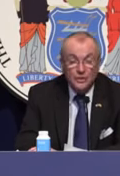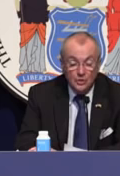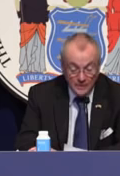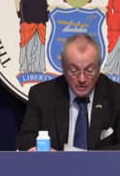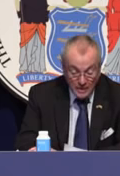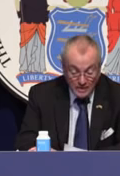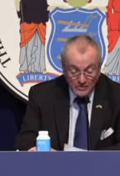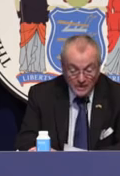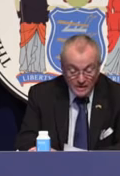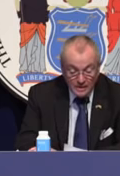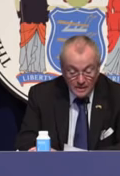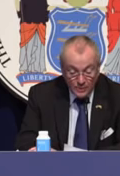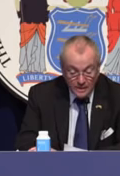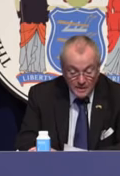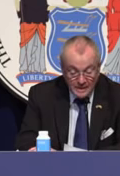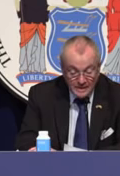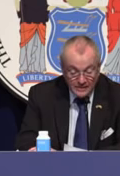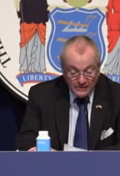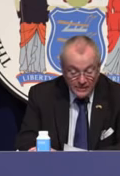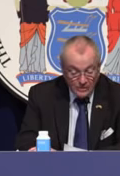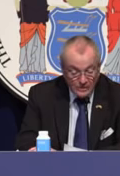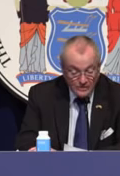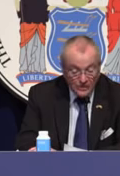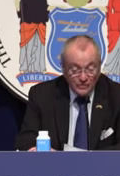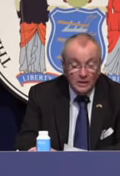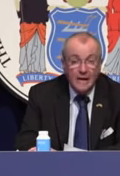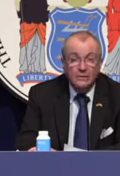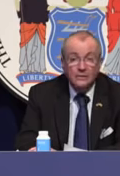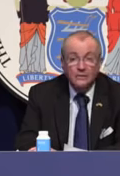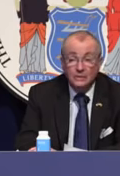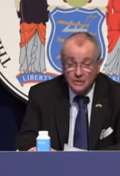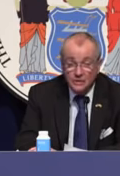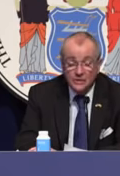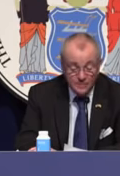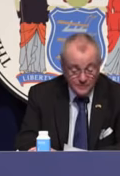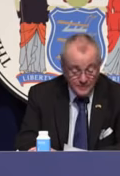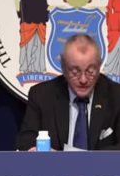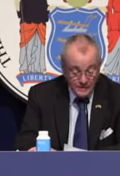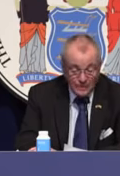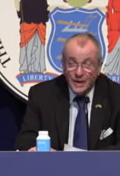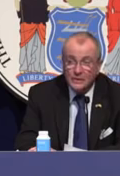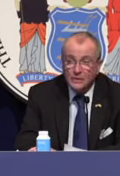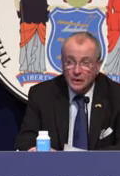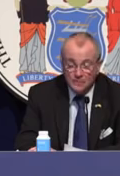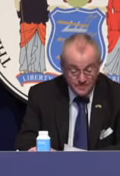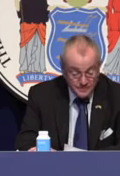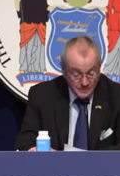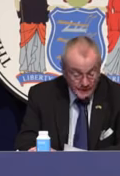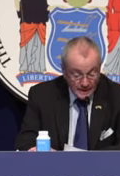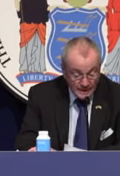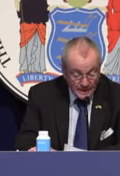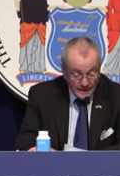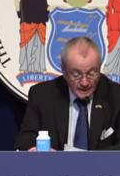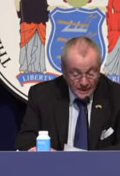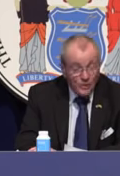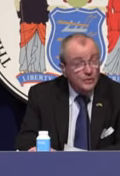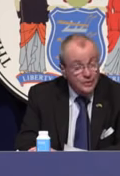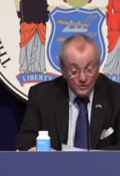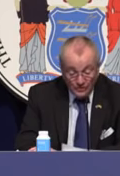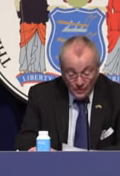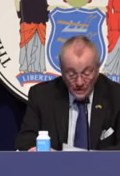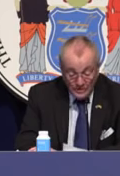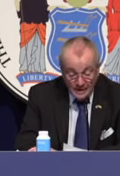to ensuring that our recovery, when it begins in earnest, is allowed to continue without interruption.